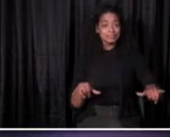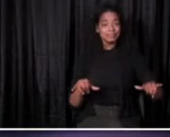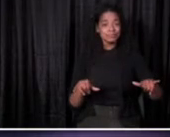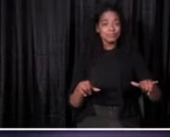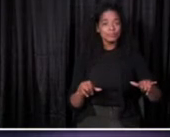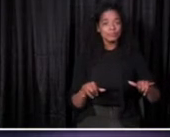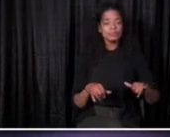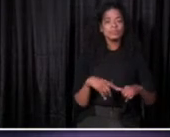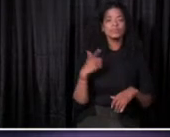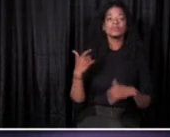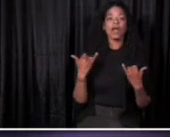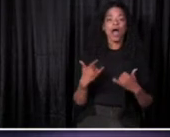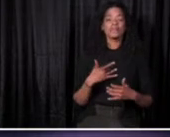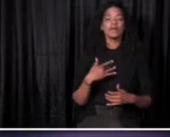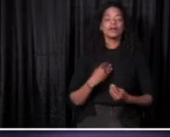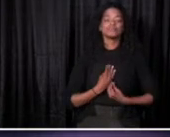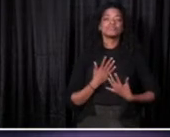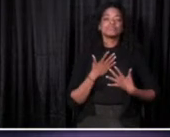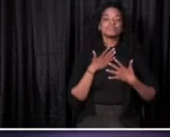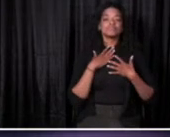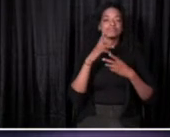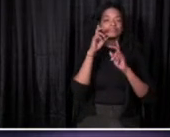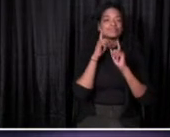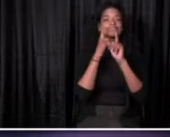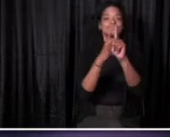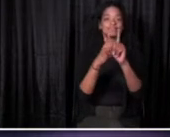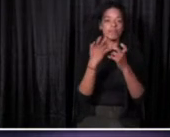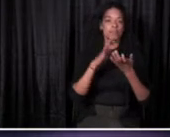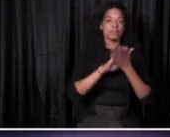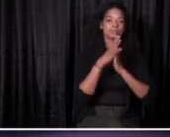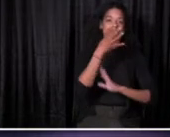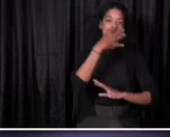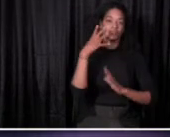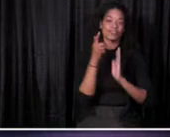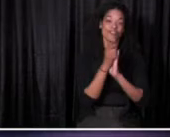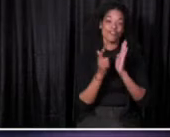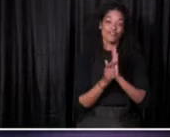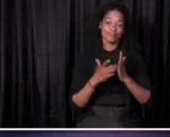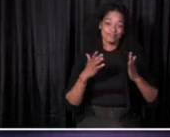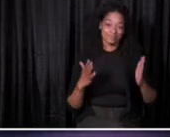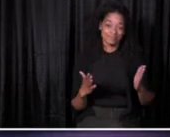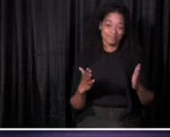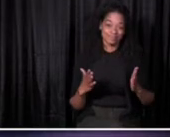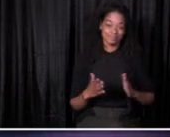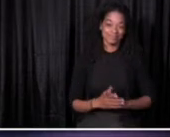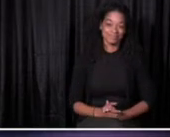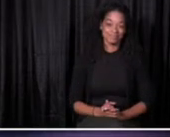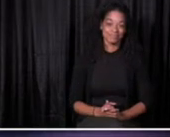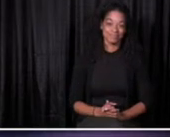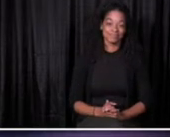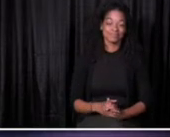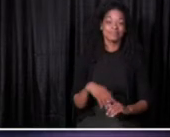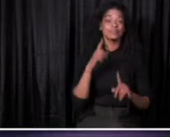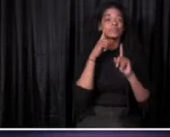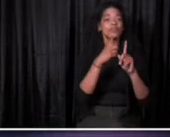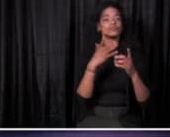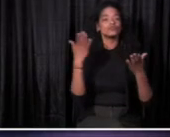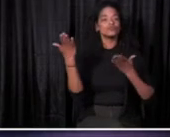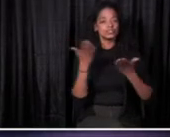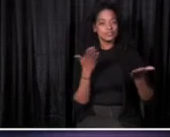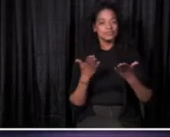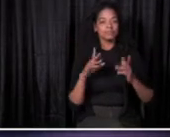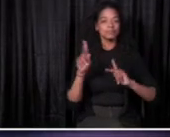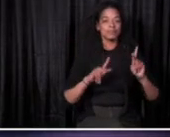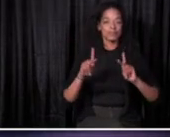day become an immigration lawyer so that she can continue to serve individuals from